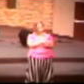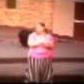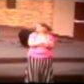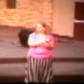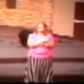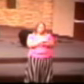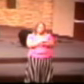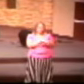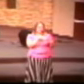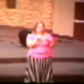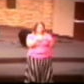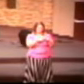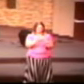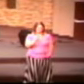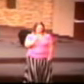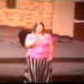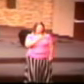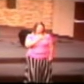about we.